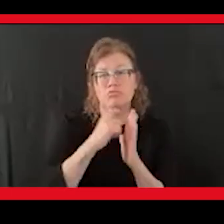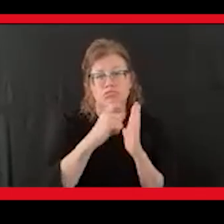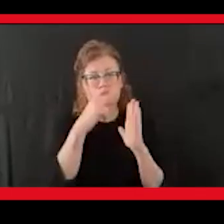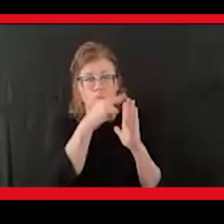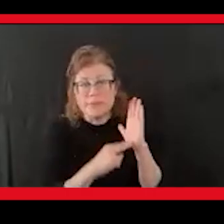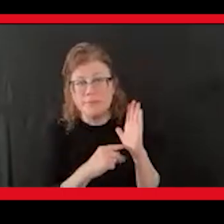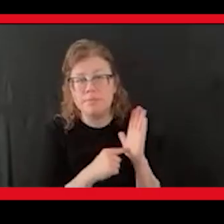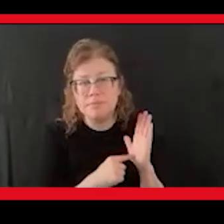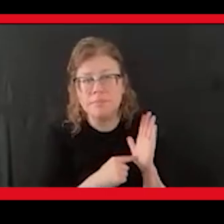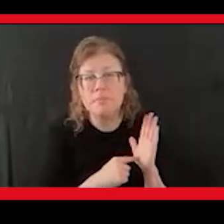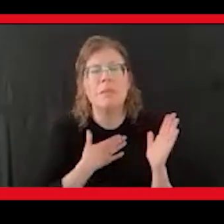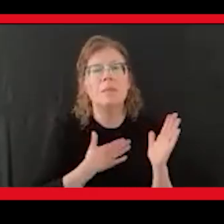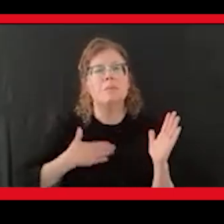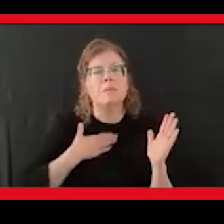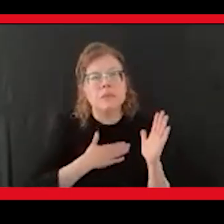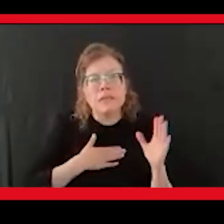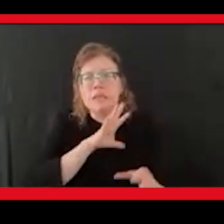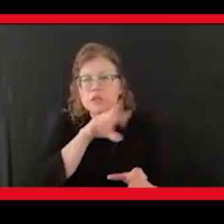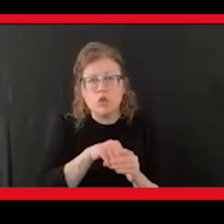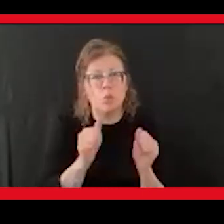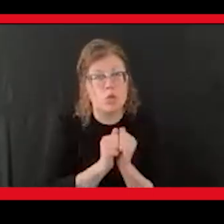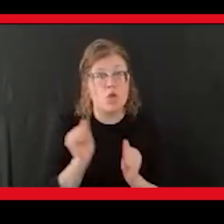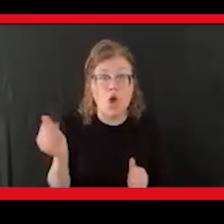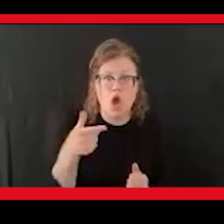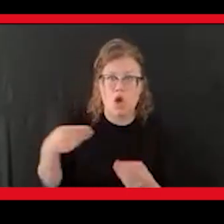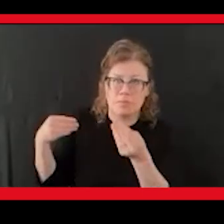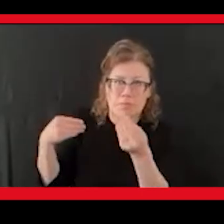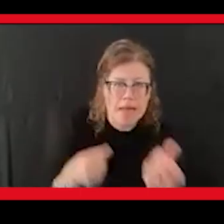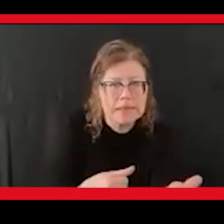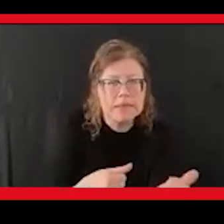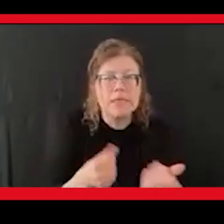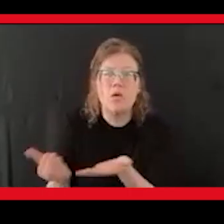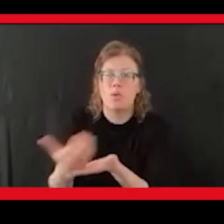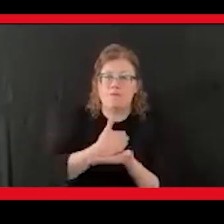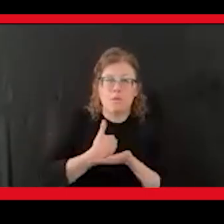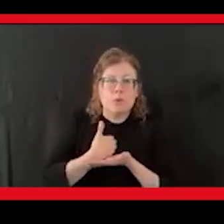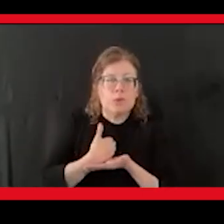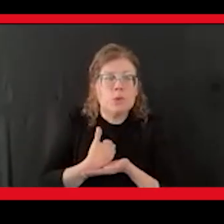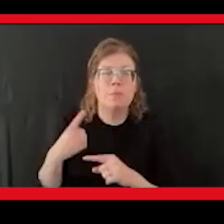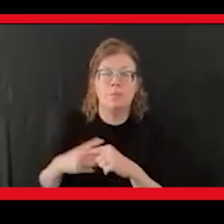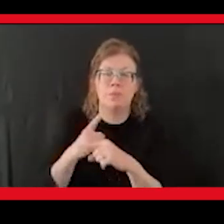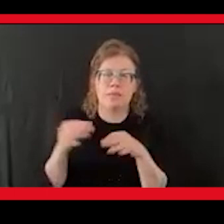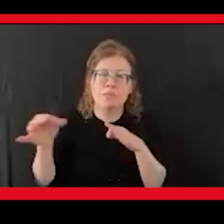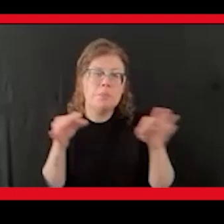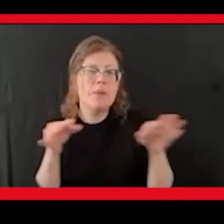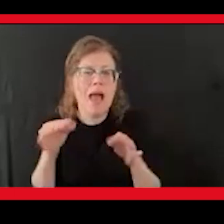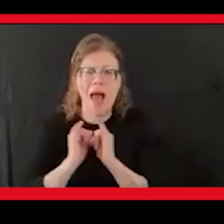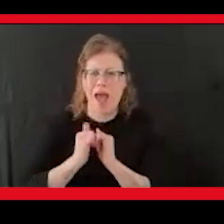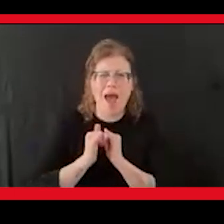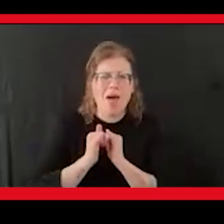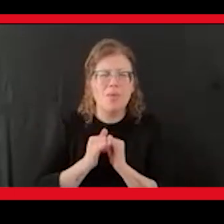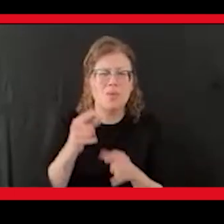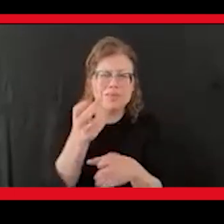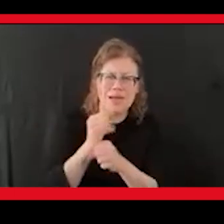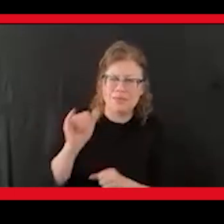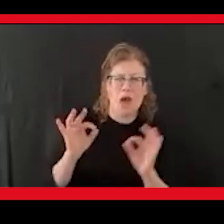expenses and revenues and notes on how you came up with those numbers. Your budget needs to balance to